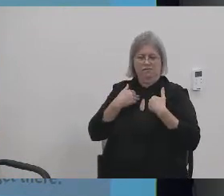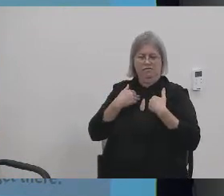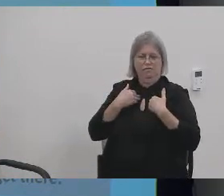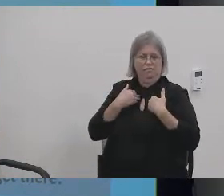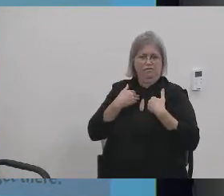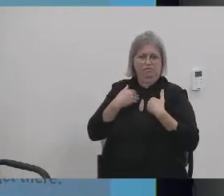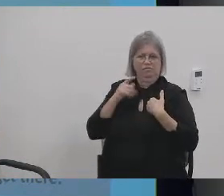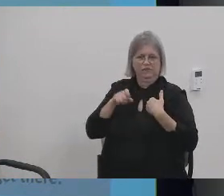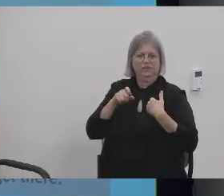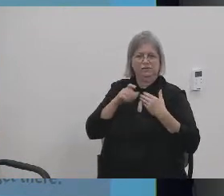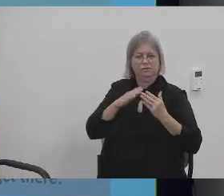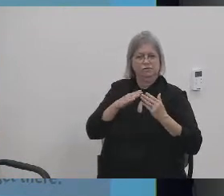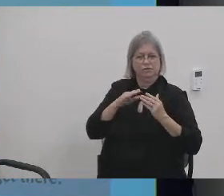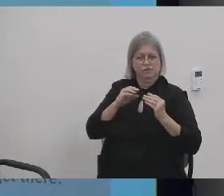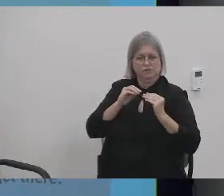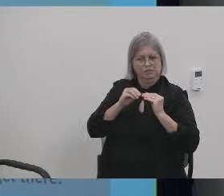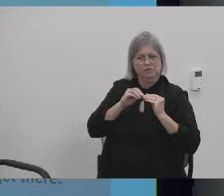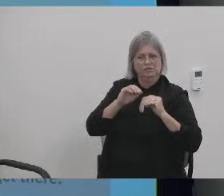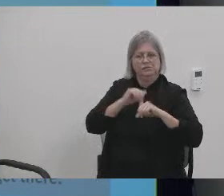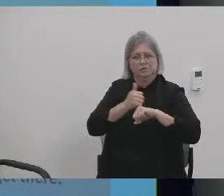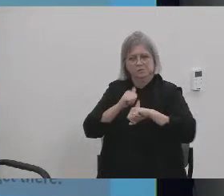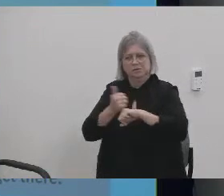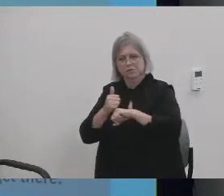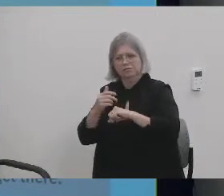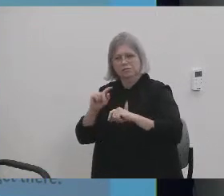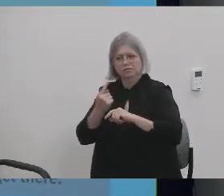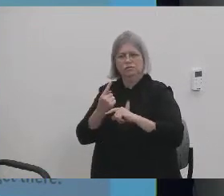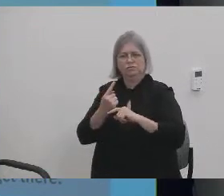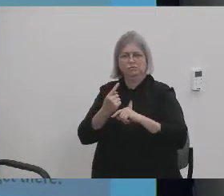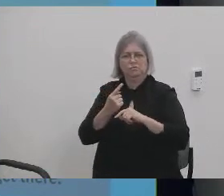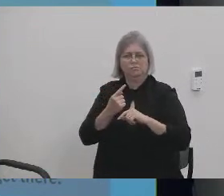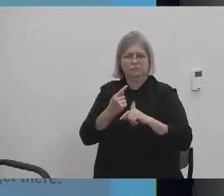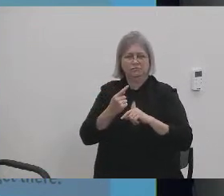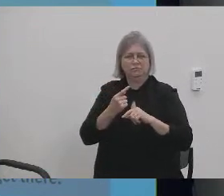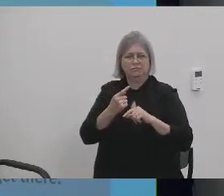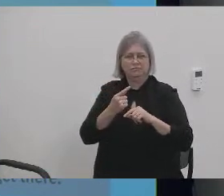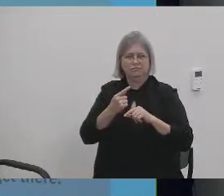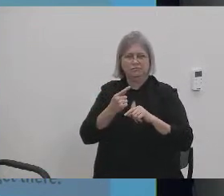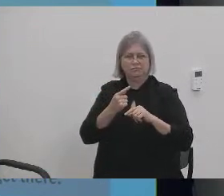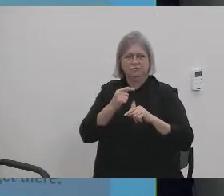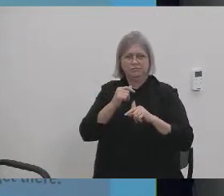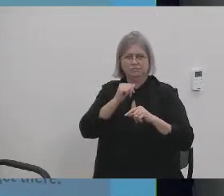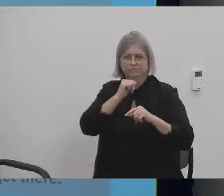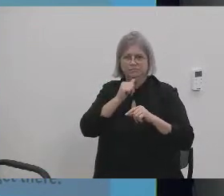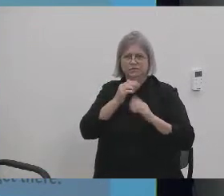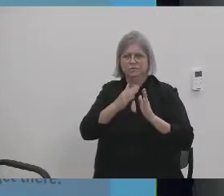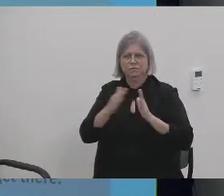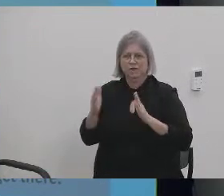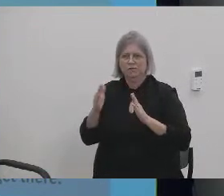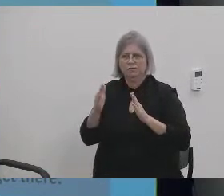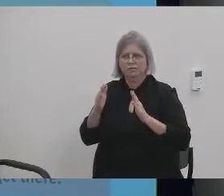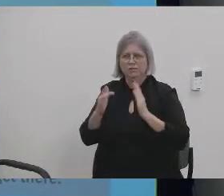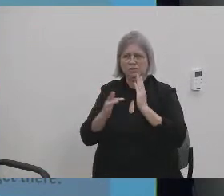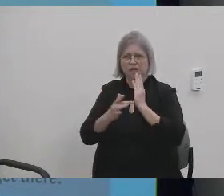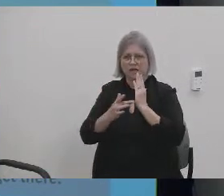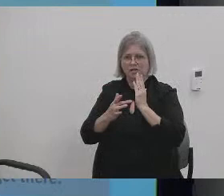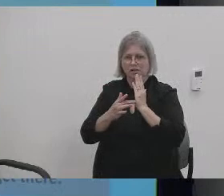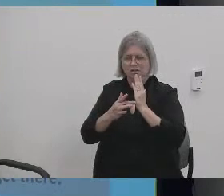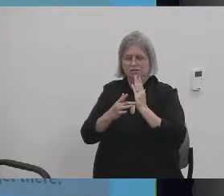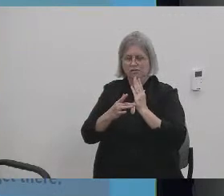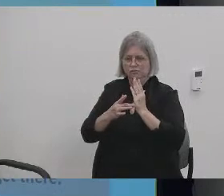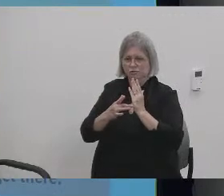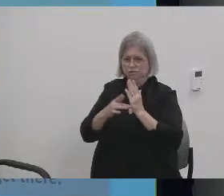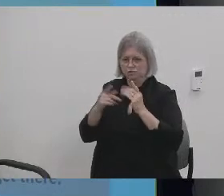to get everything ready, is we didn't plan for the technology to be